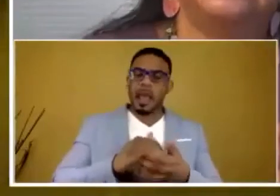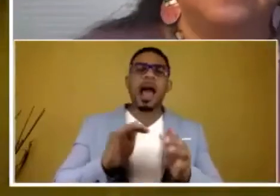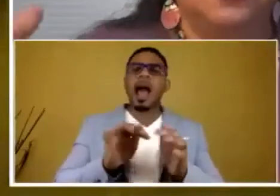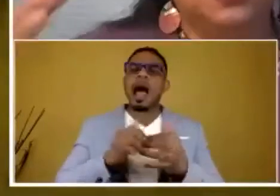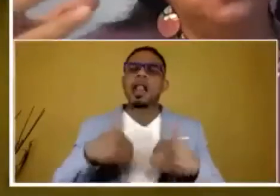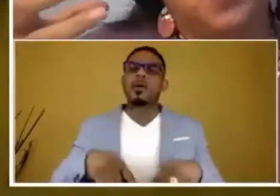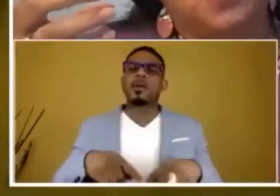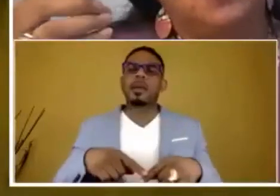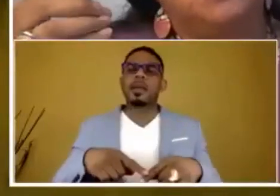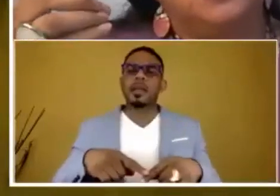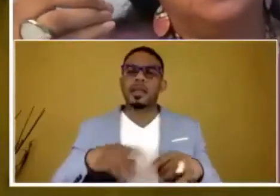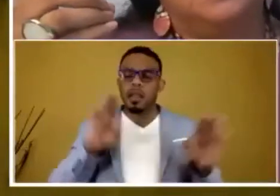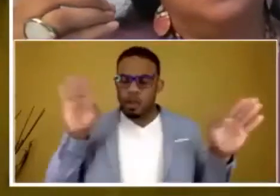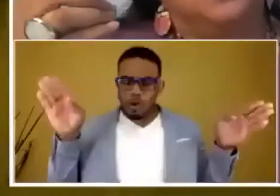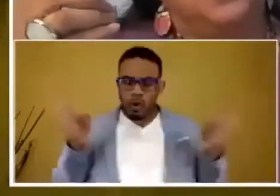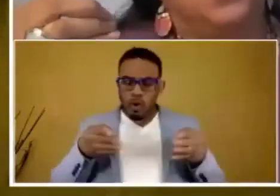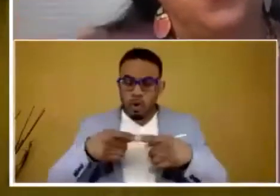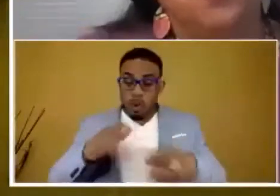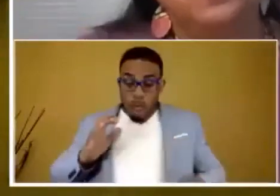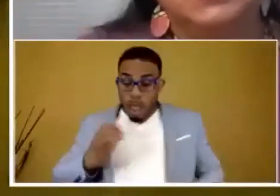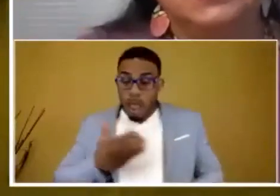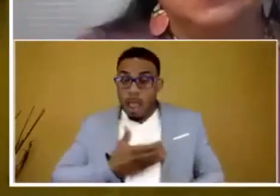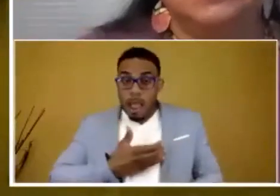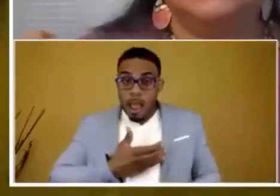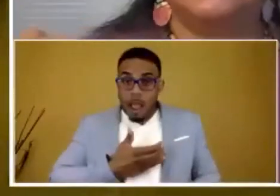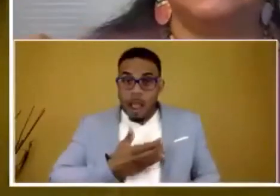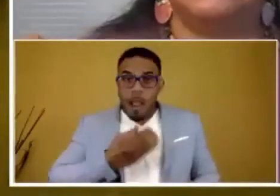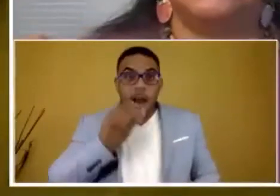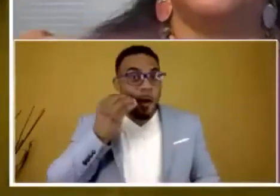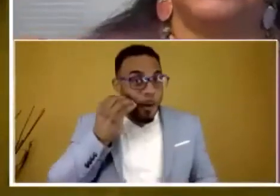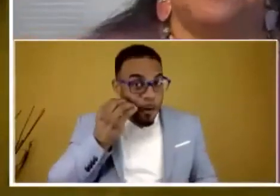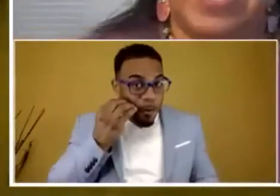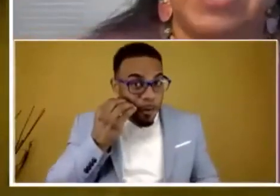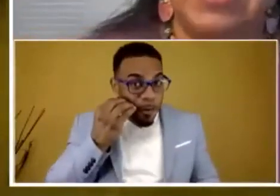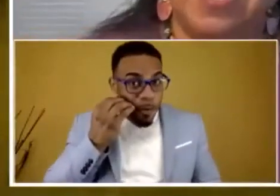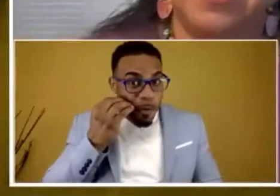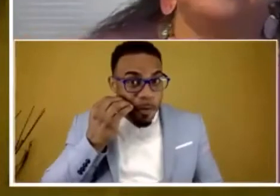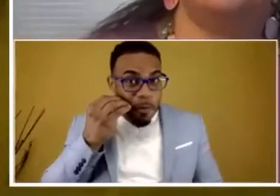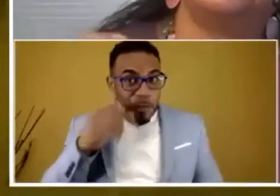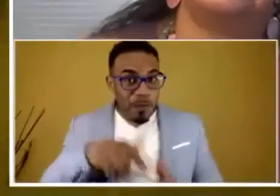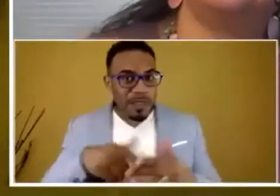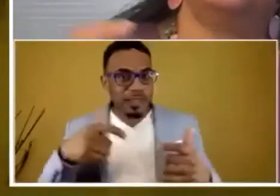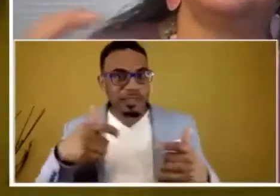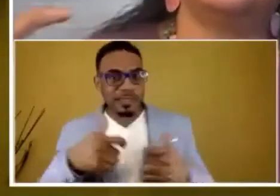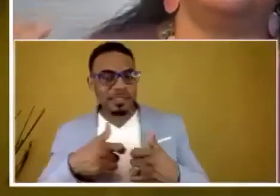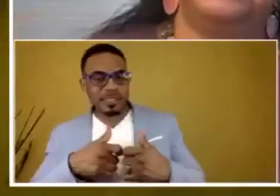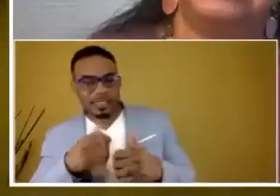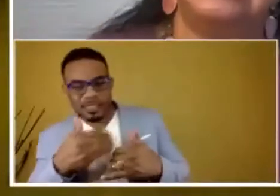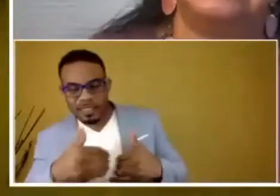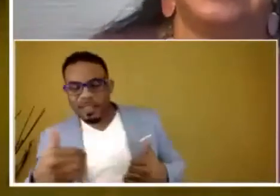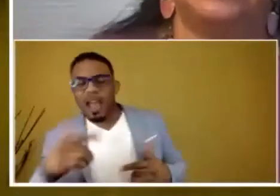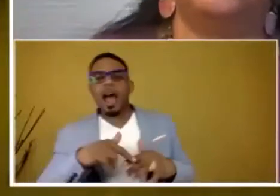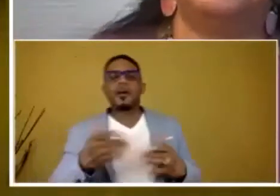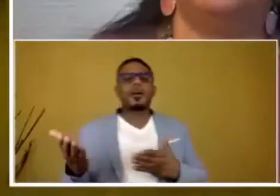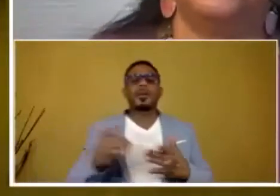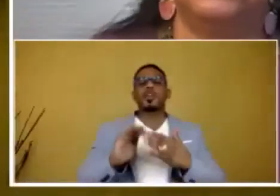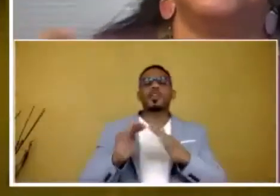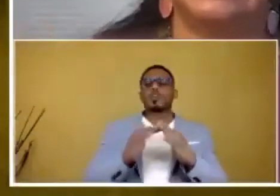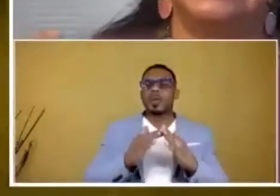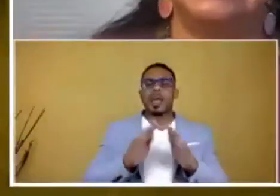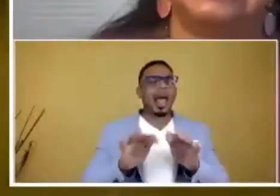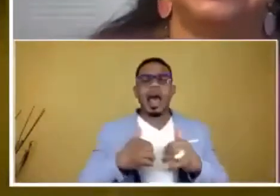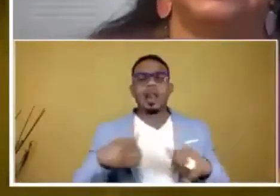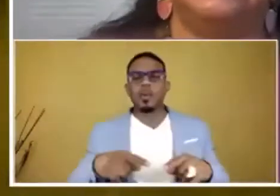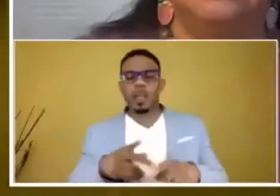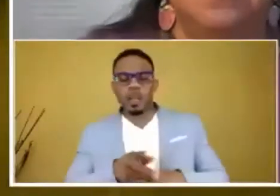bring it to our homes in this digital divide? How do we bring it to our communities, and how do we